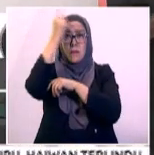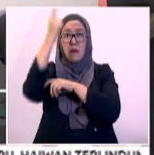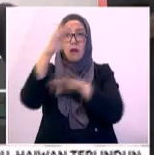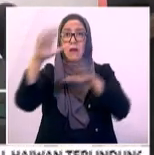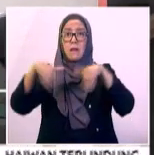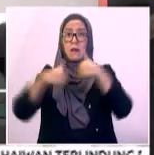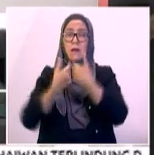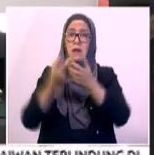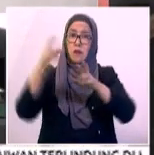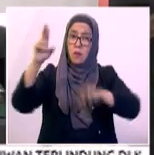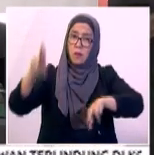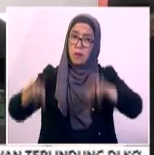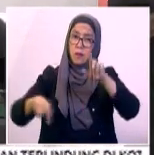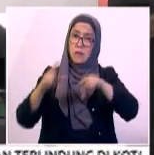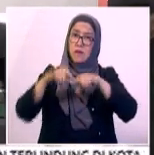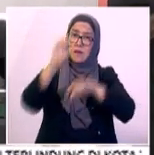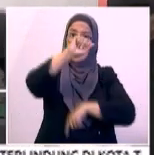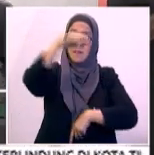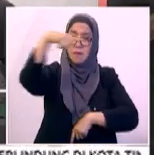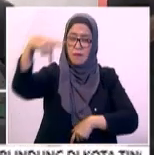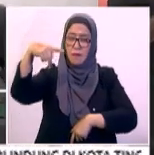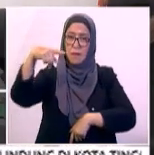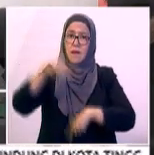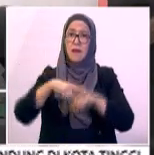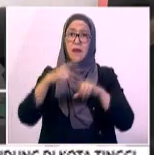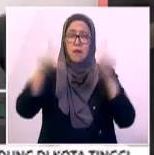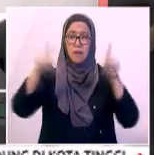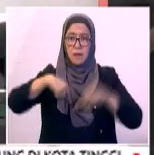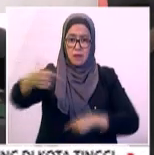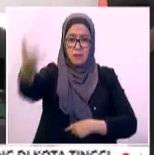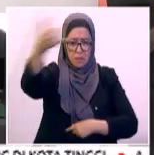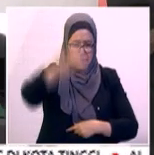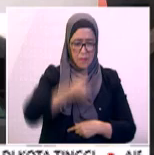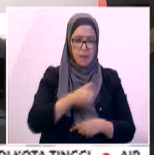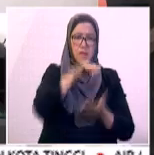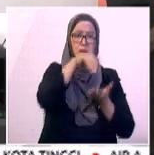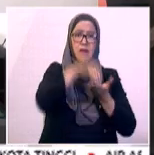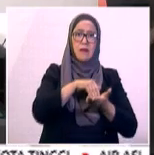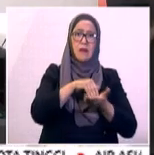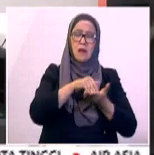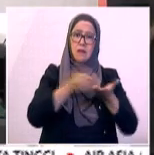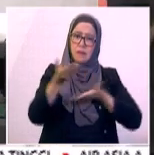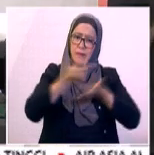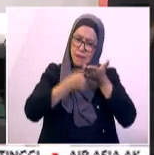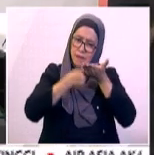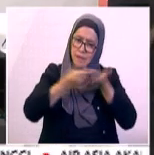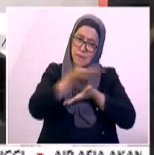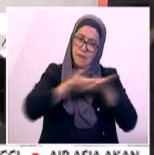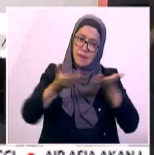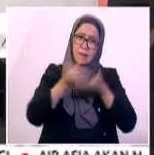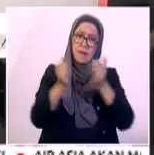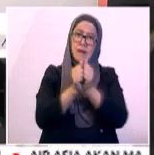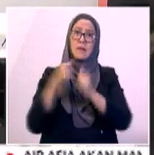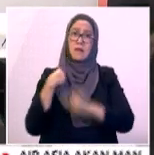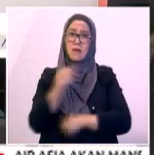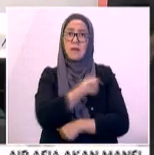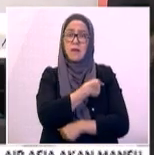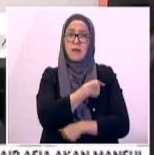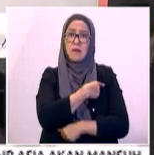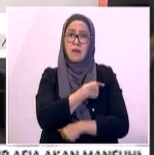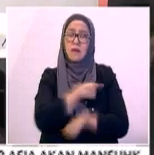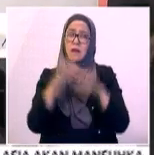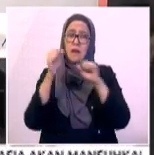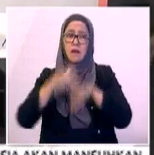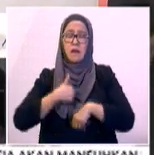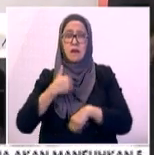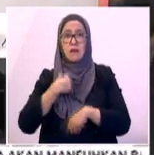processes. They can come to the center first and can discuss it with us so that you know, they can have a good view of how robotics can be